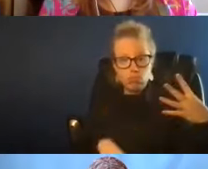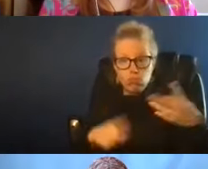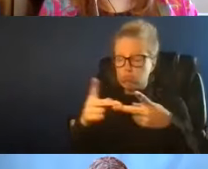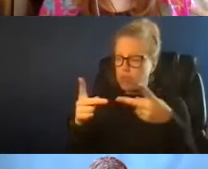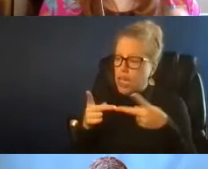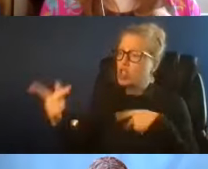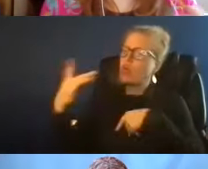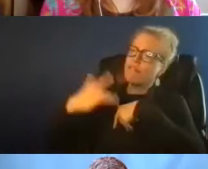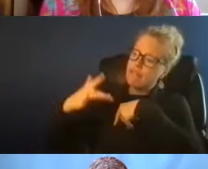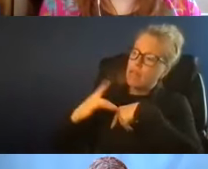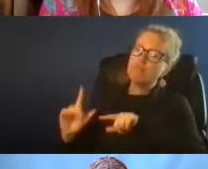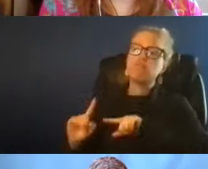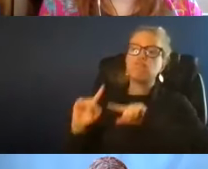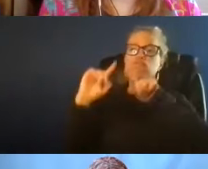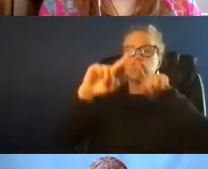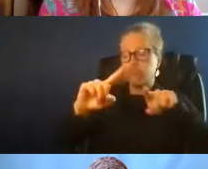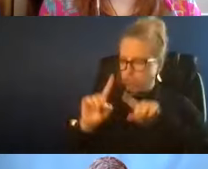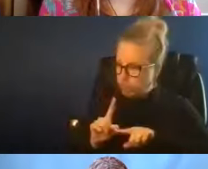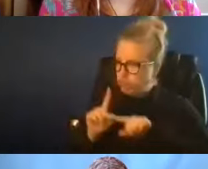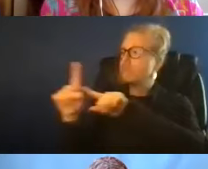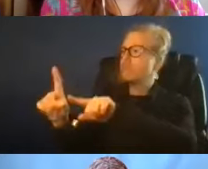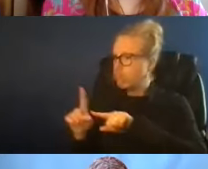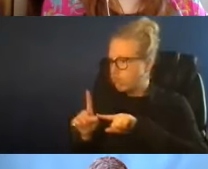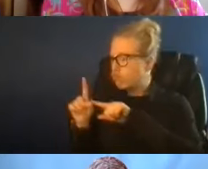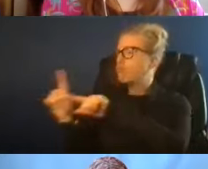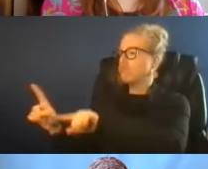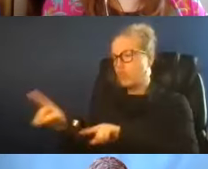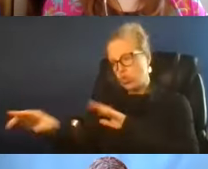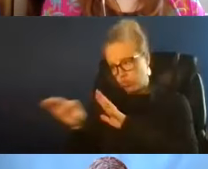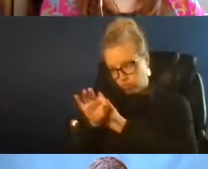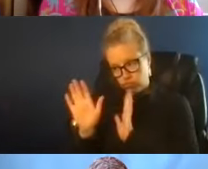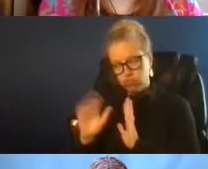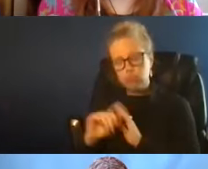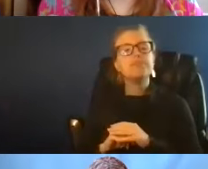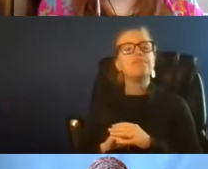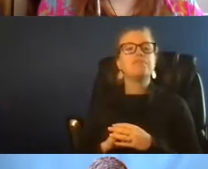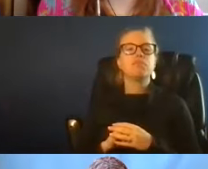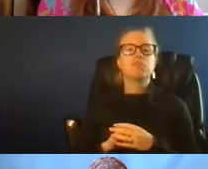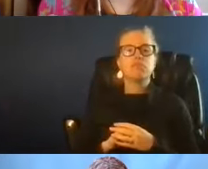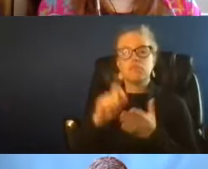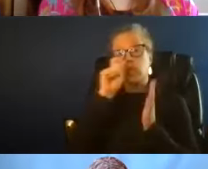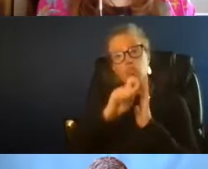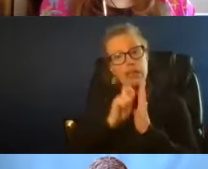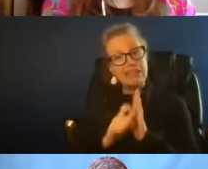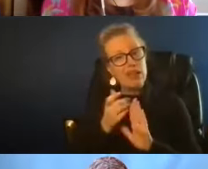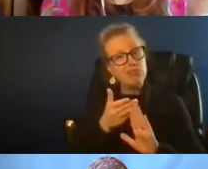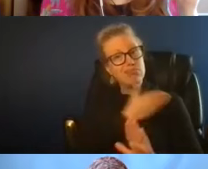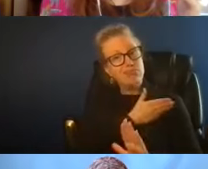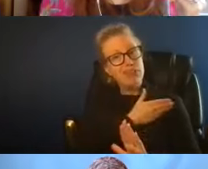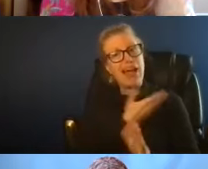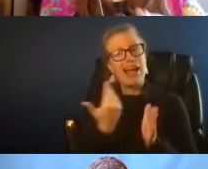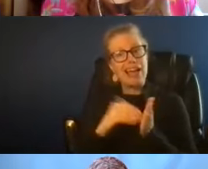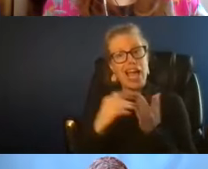available to you, and you can choose where you want to go. Write it down ahead of time, because again,